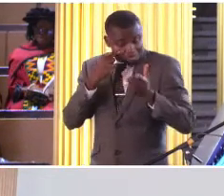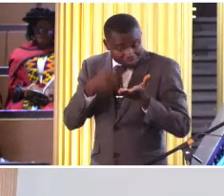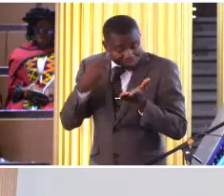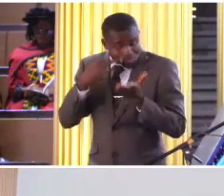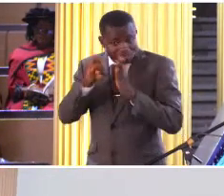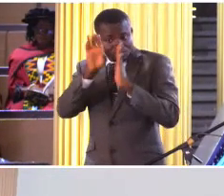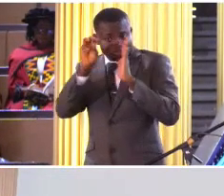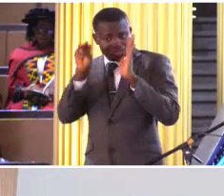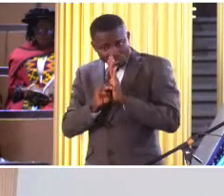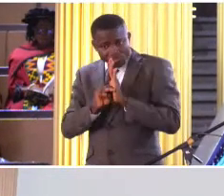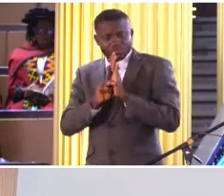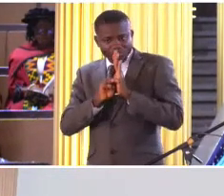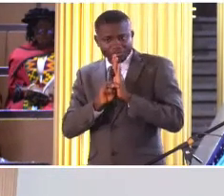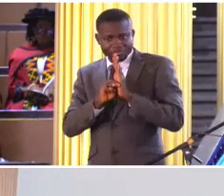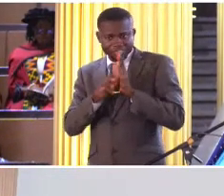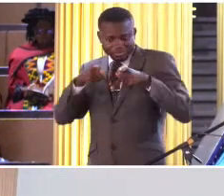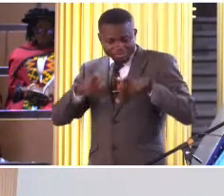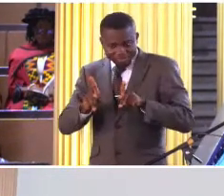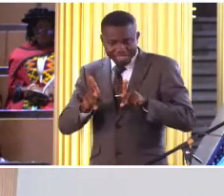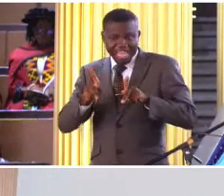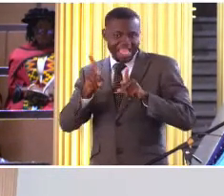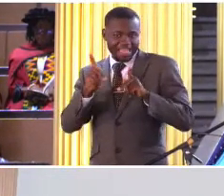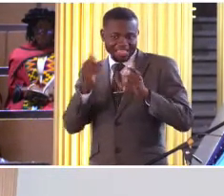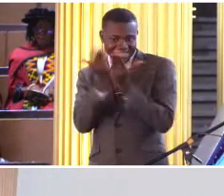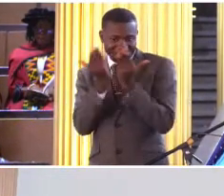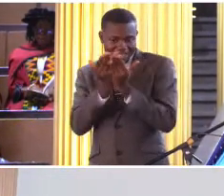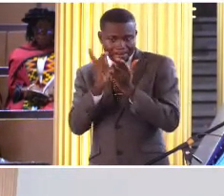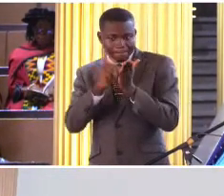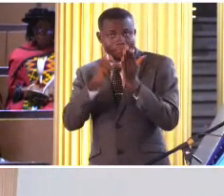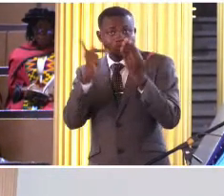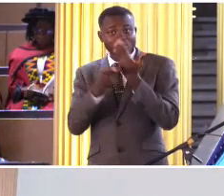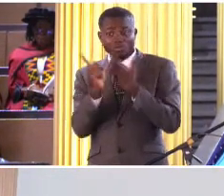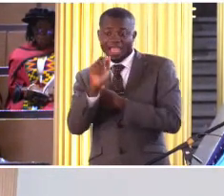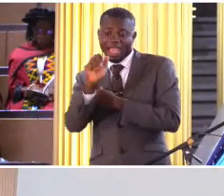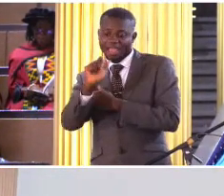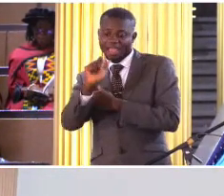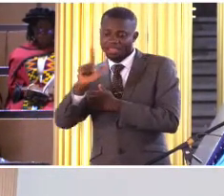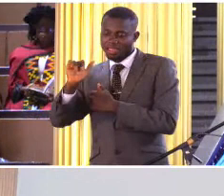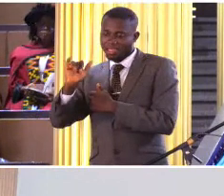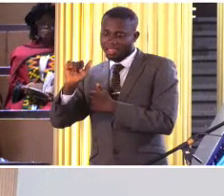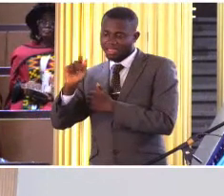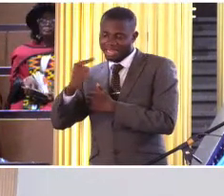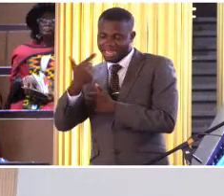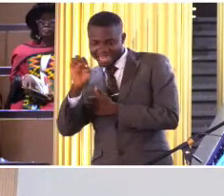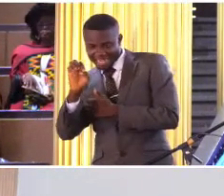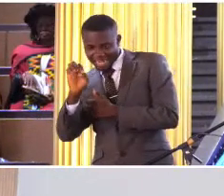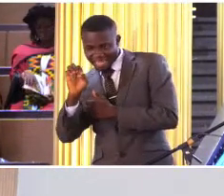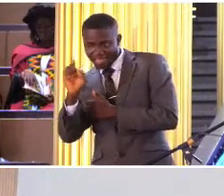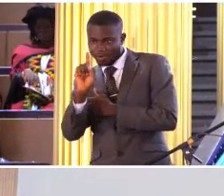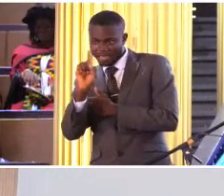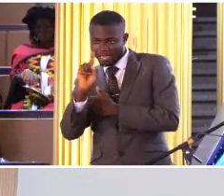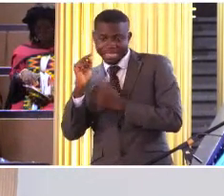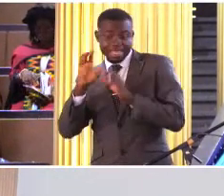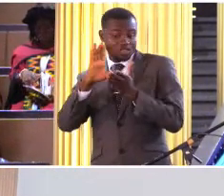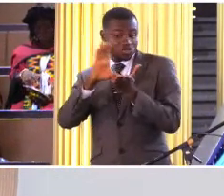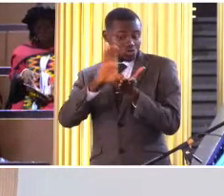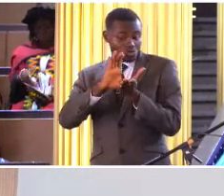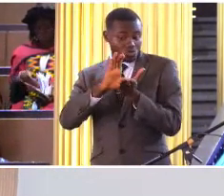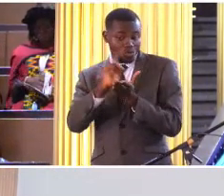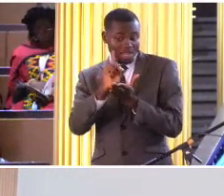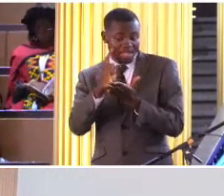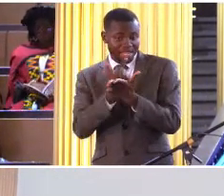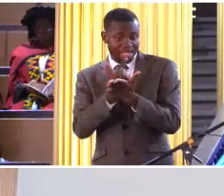performs academic program accreditations for the Allied Health Professionals Council, Ghana, and the Ghana